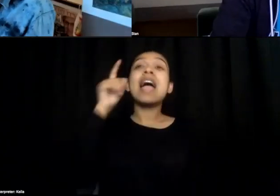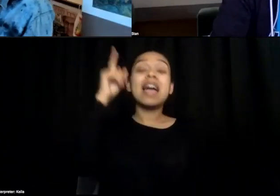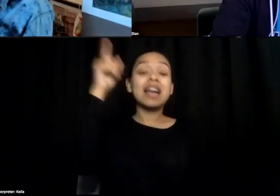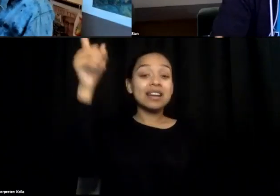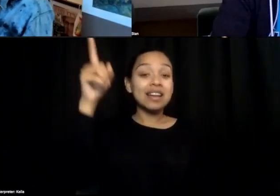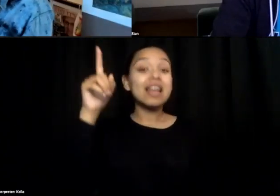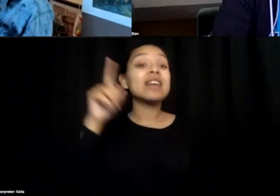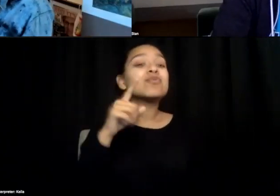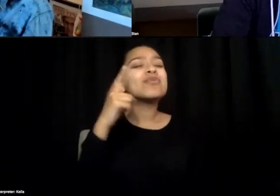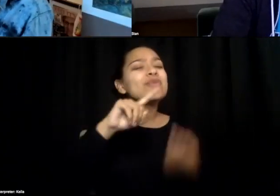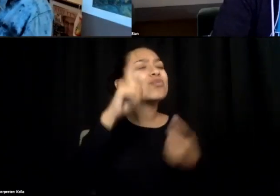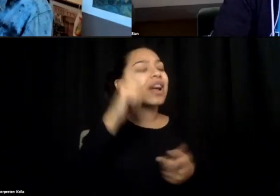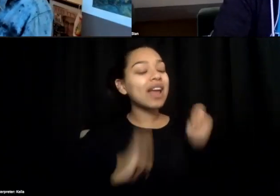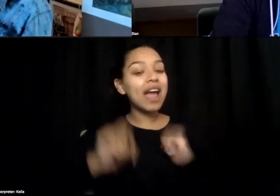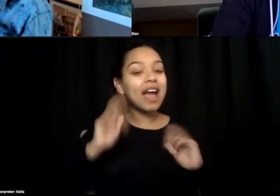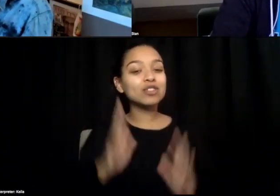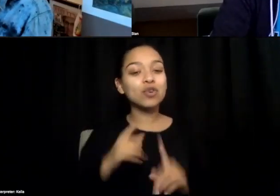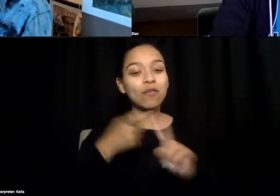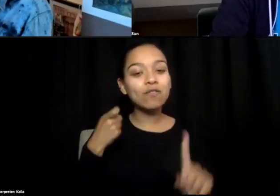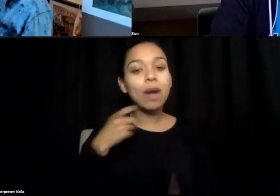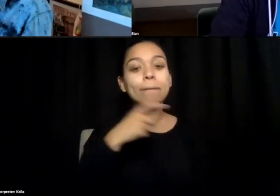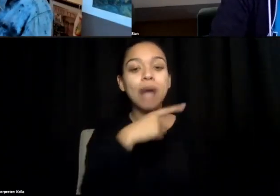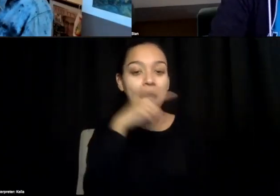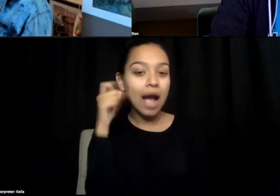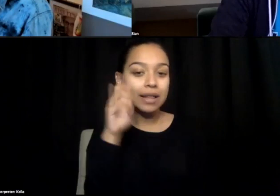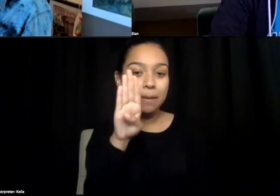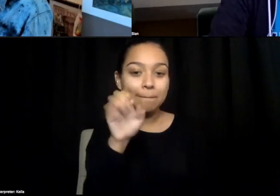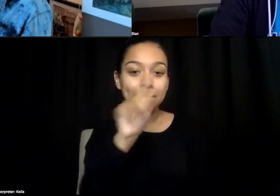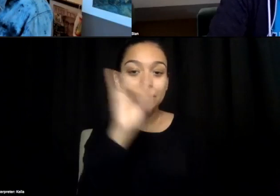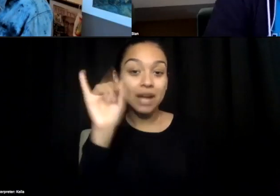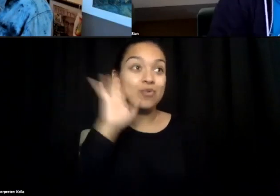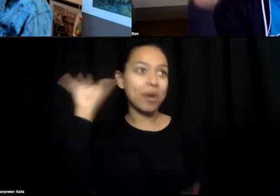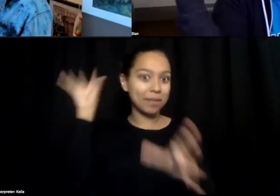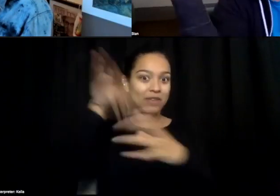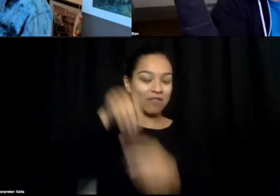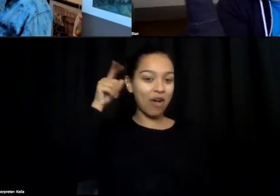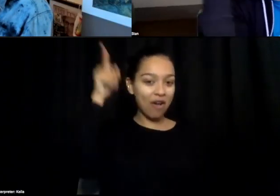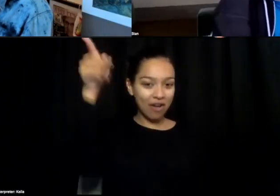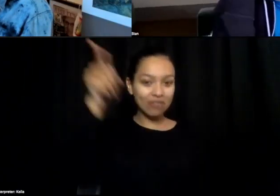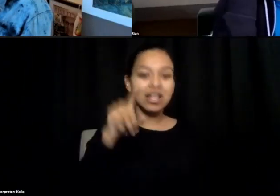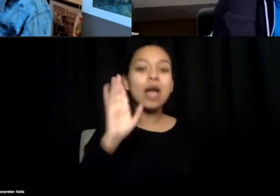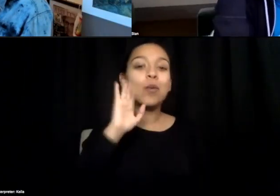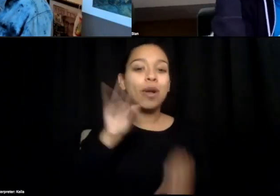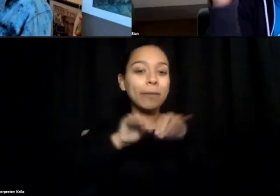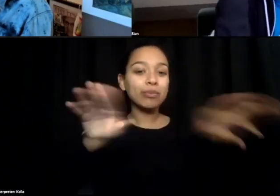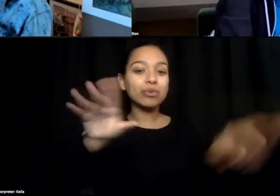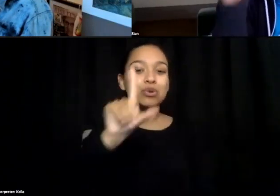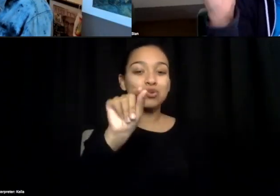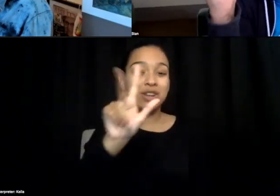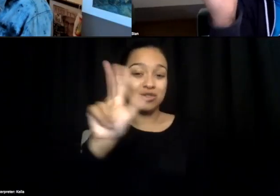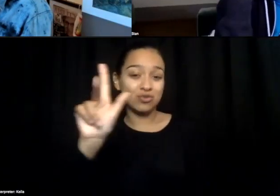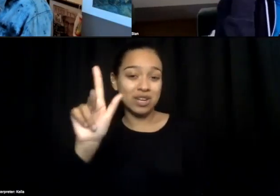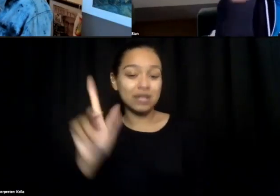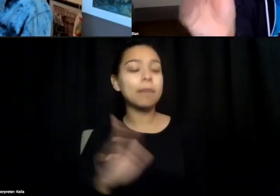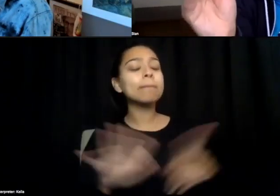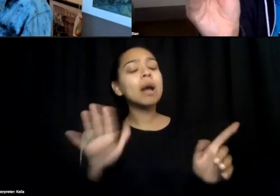good, good friend. Yeah. So very excited. And it really has taught me something I already knew, but don't give up.